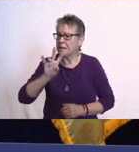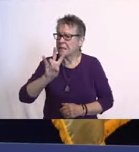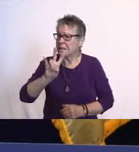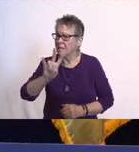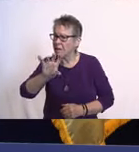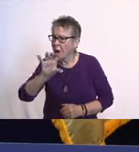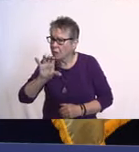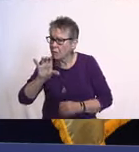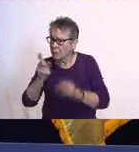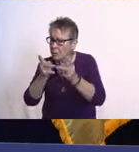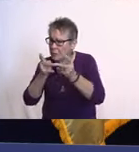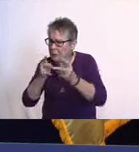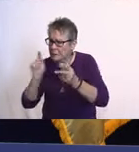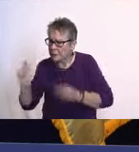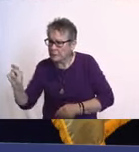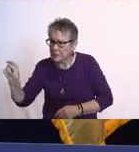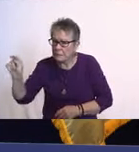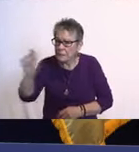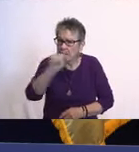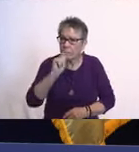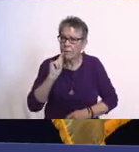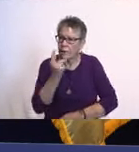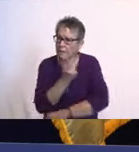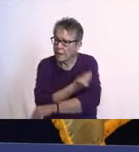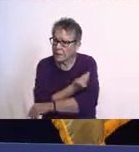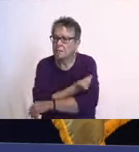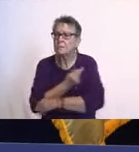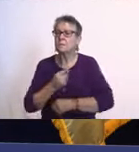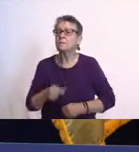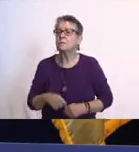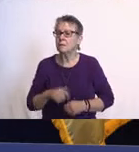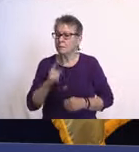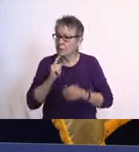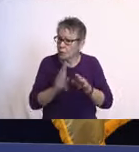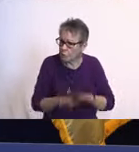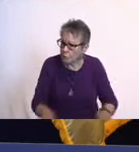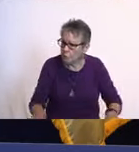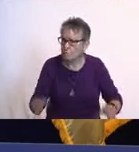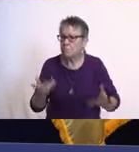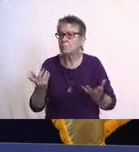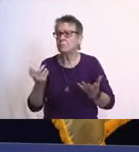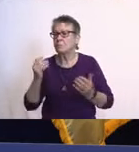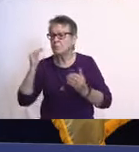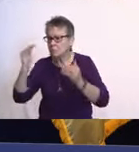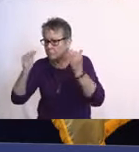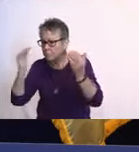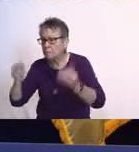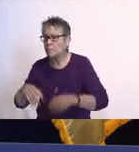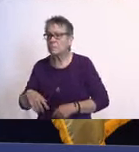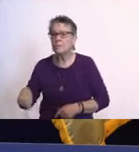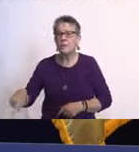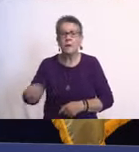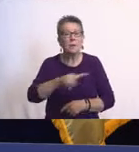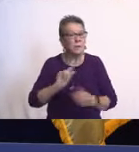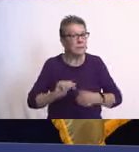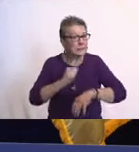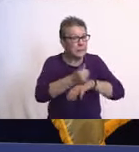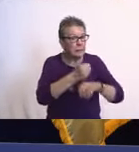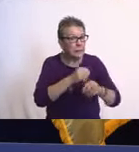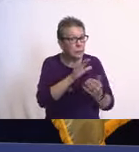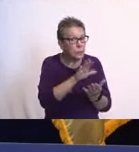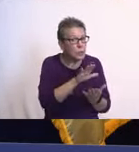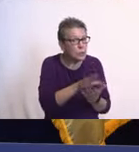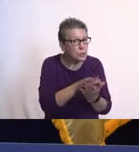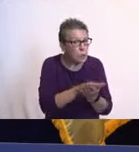them have either been school-endorsed or school-held. We have key department staff designated right now